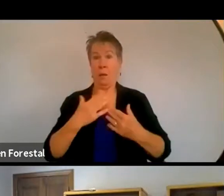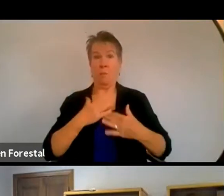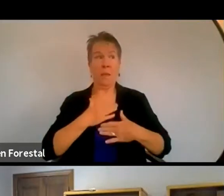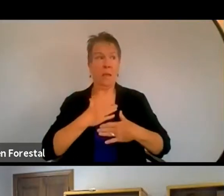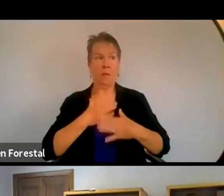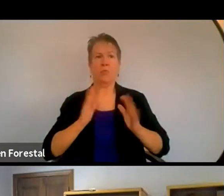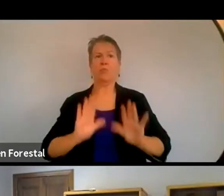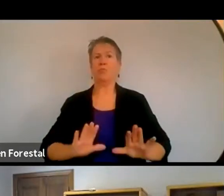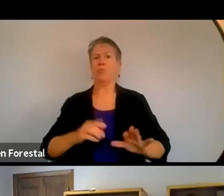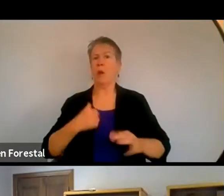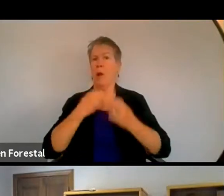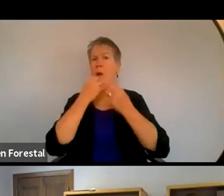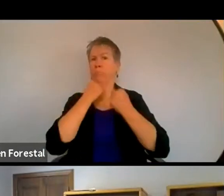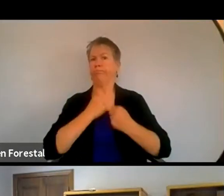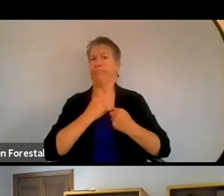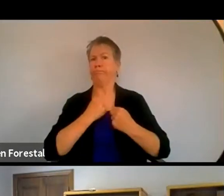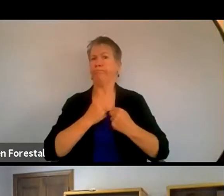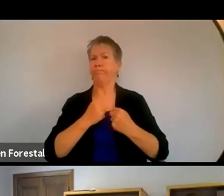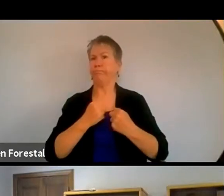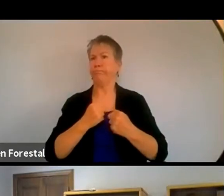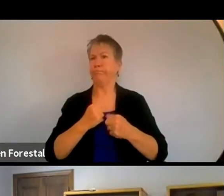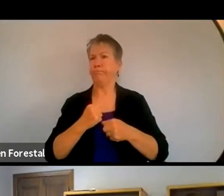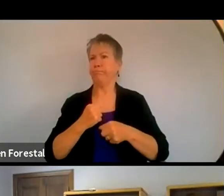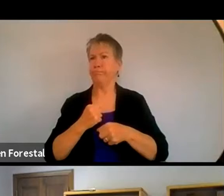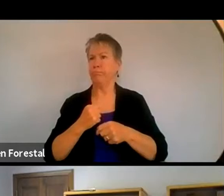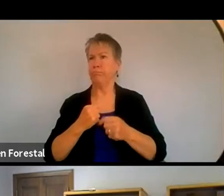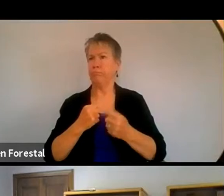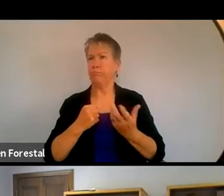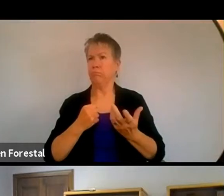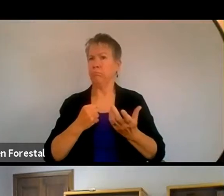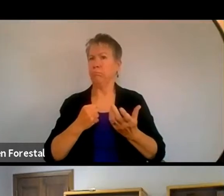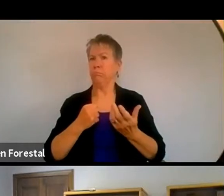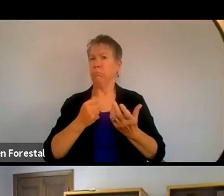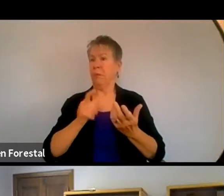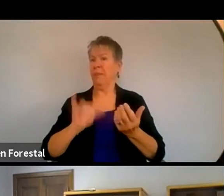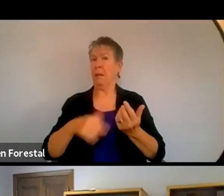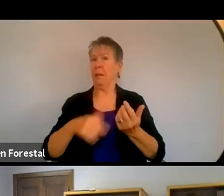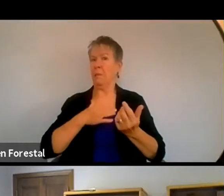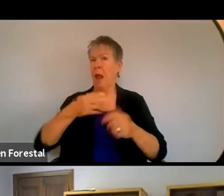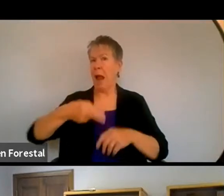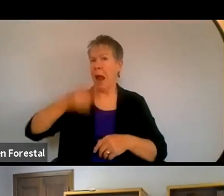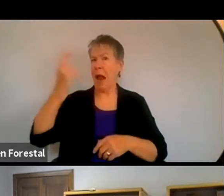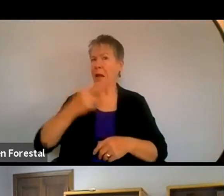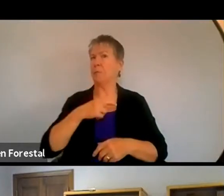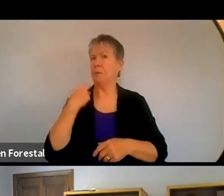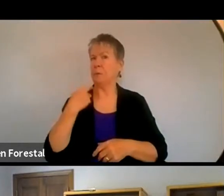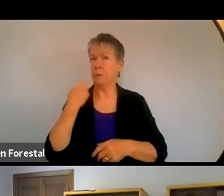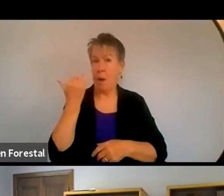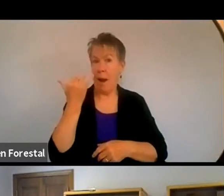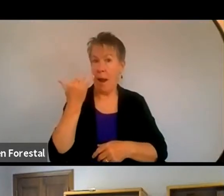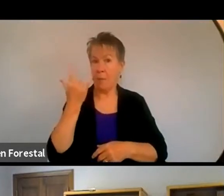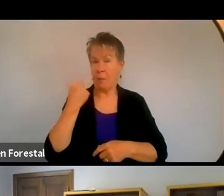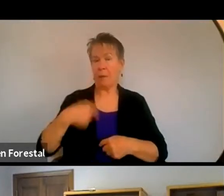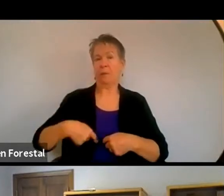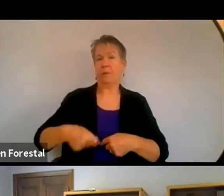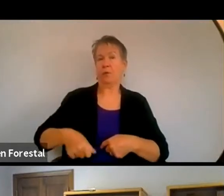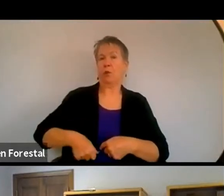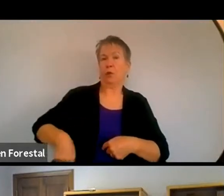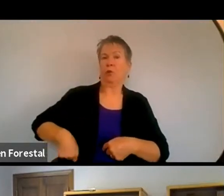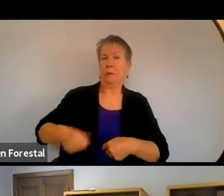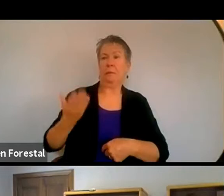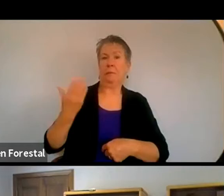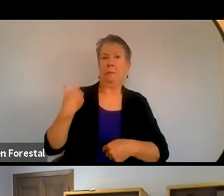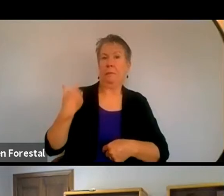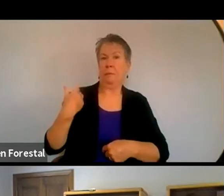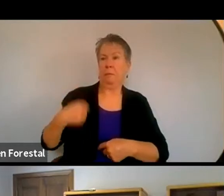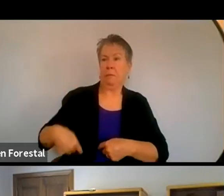It's why we acted. You saw how quickly we reacted and decisively when we learned of that positive tests on our team yesterday. And Brenda, we're